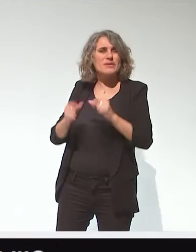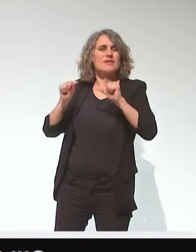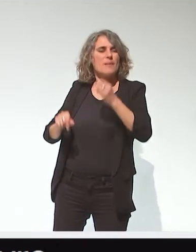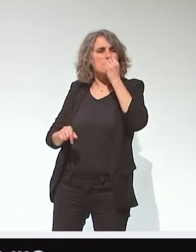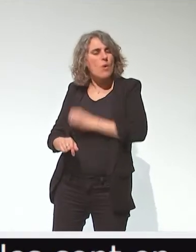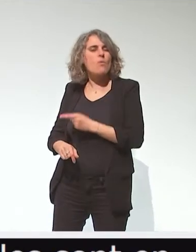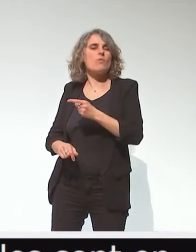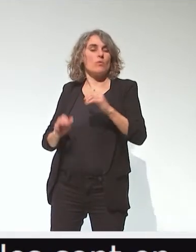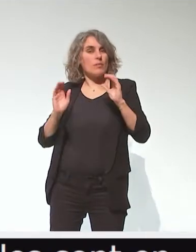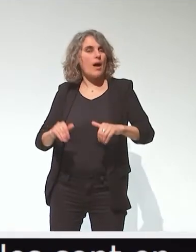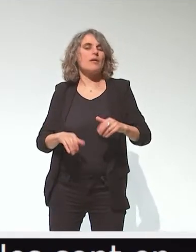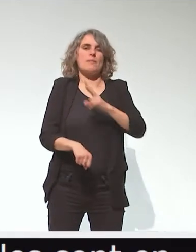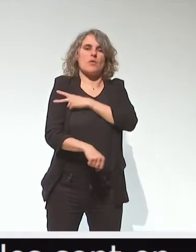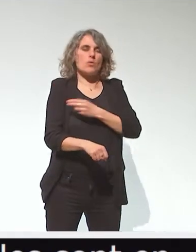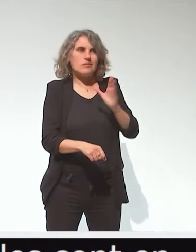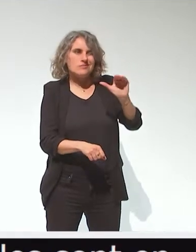years before.